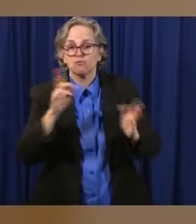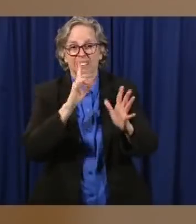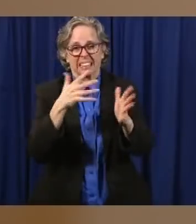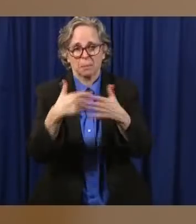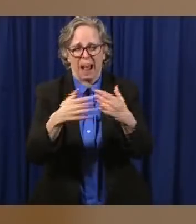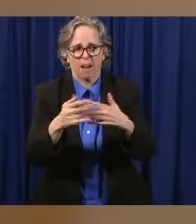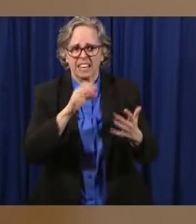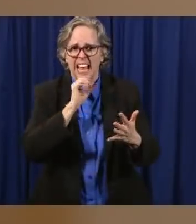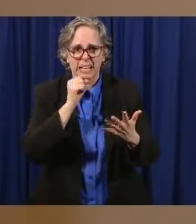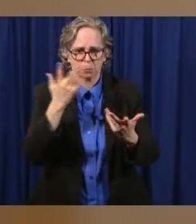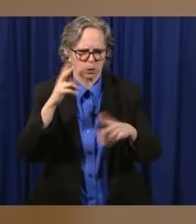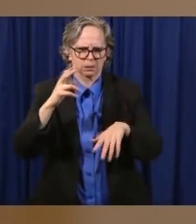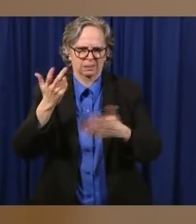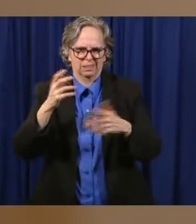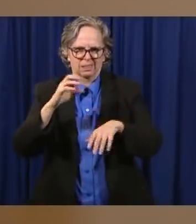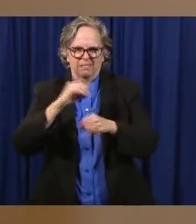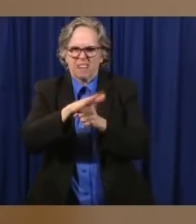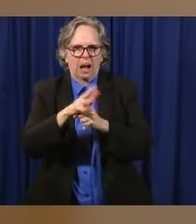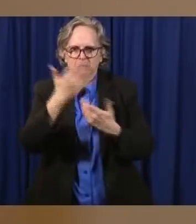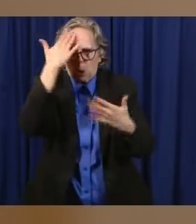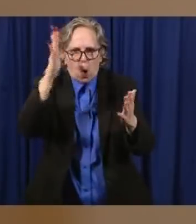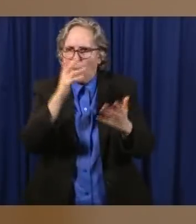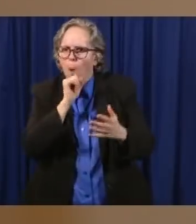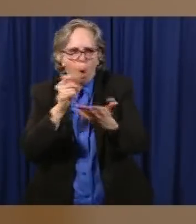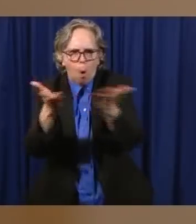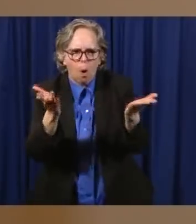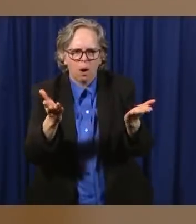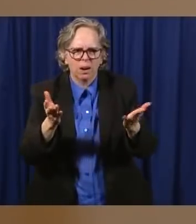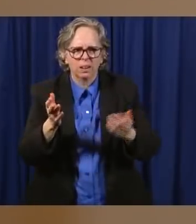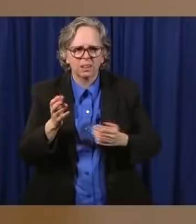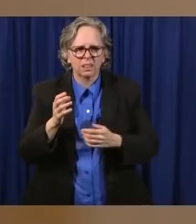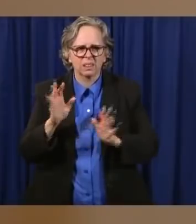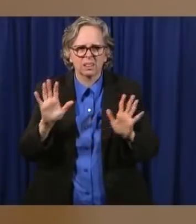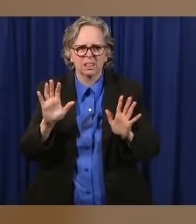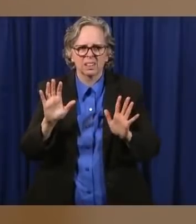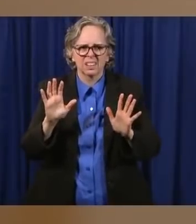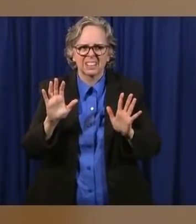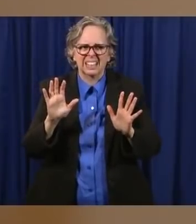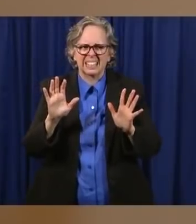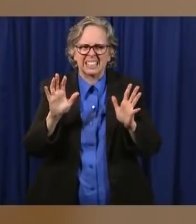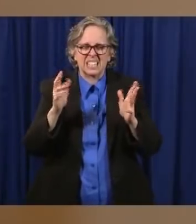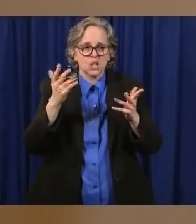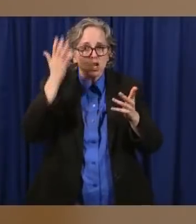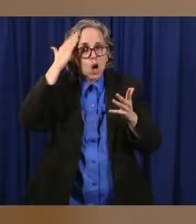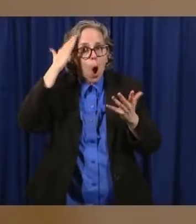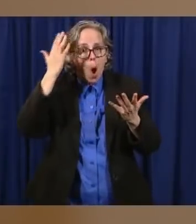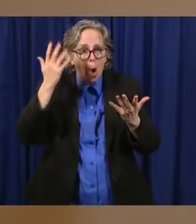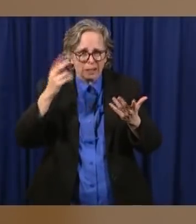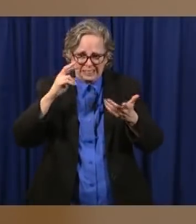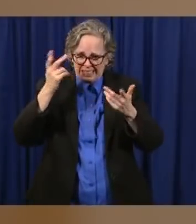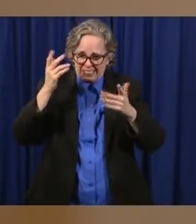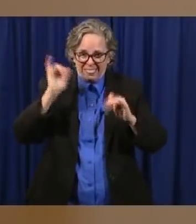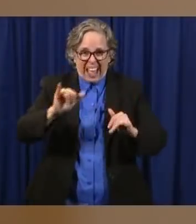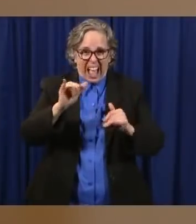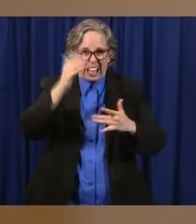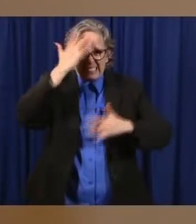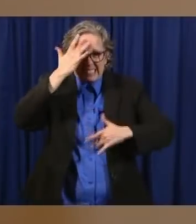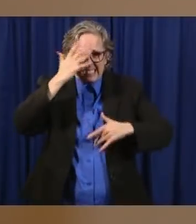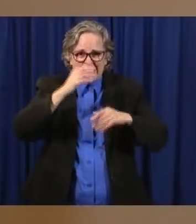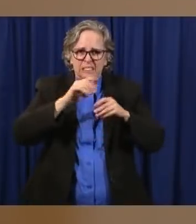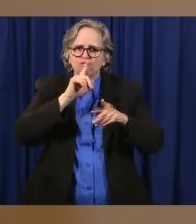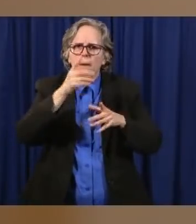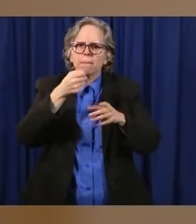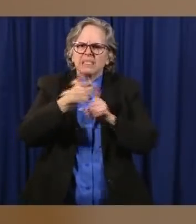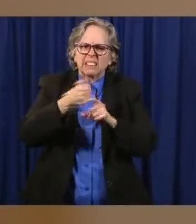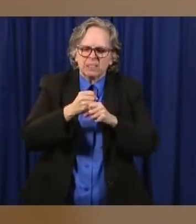know how this is a very inflammatory disease, and our body, anyone, even a healthy person's body, reacts to this